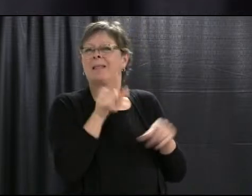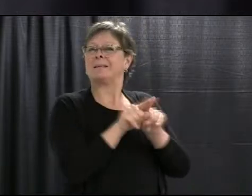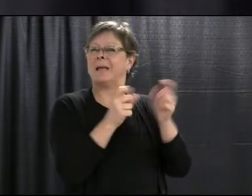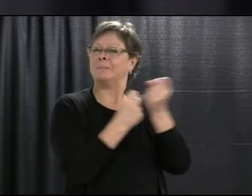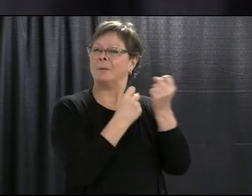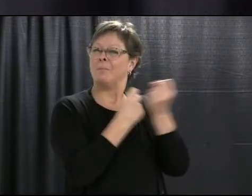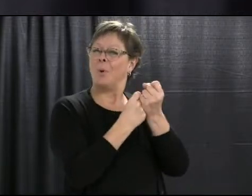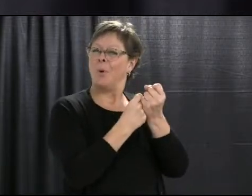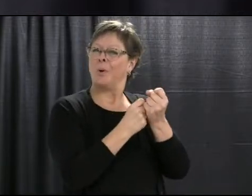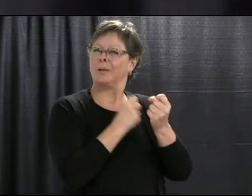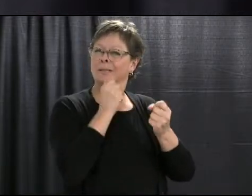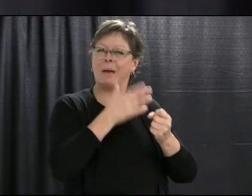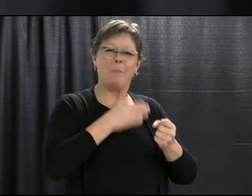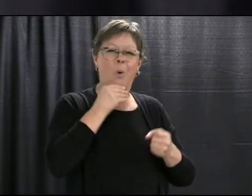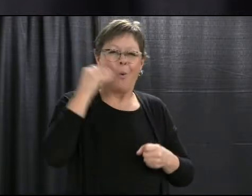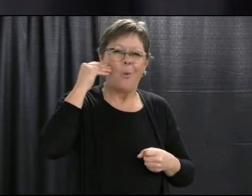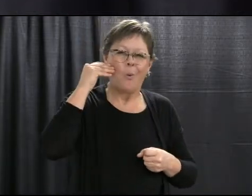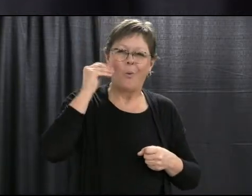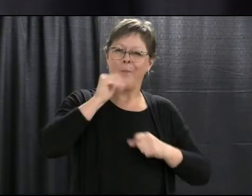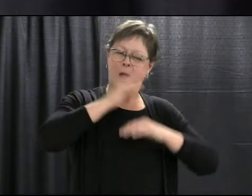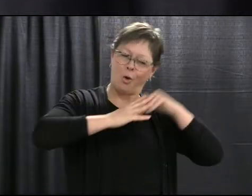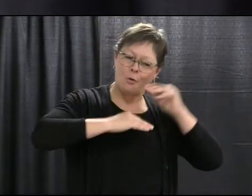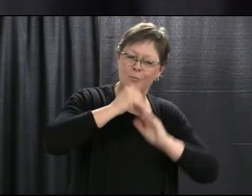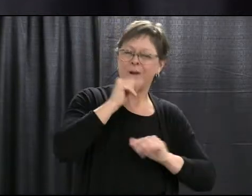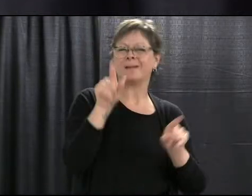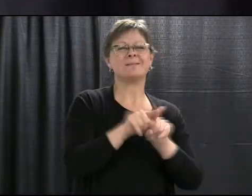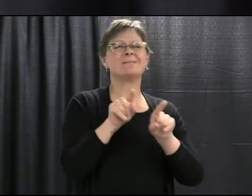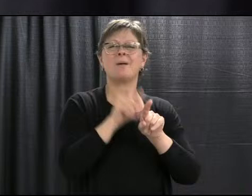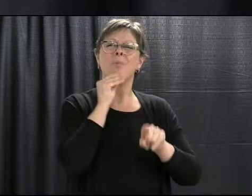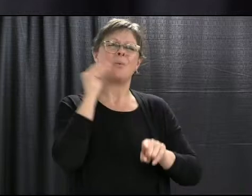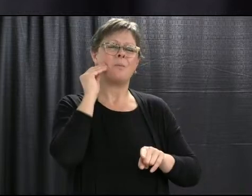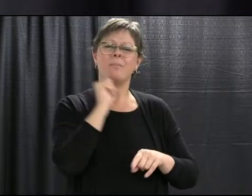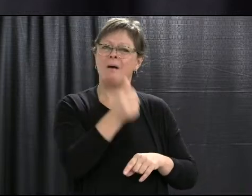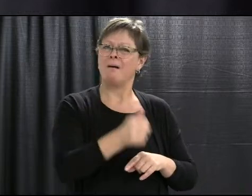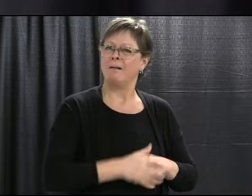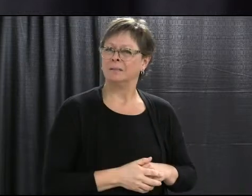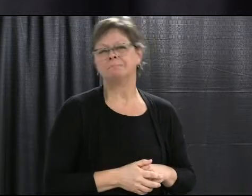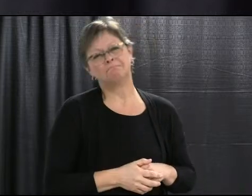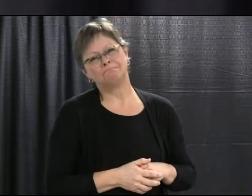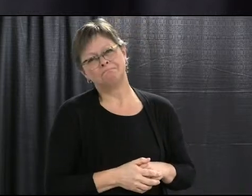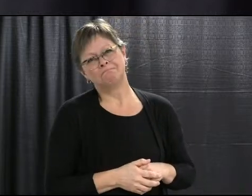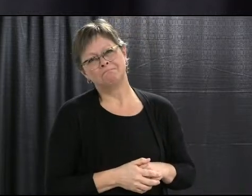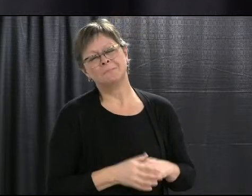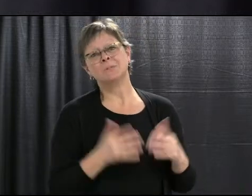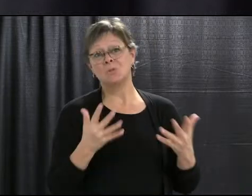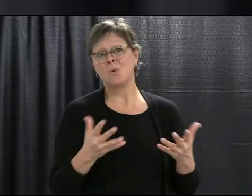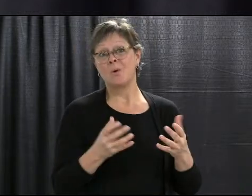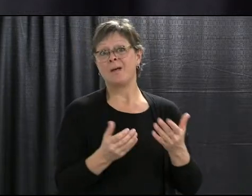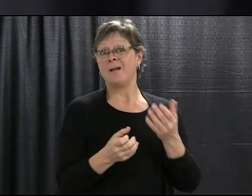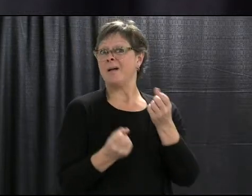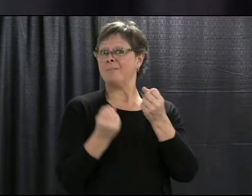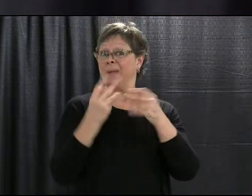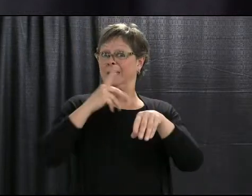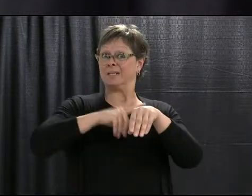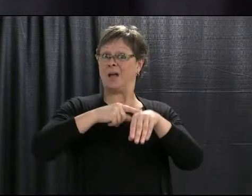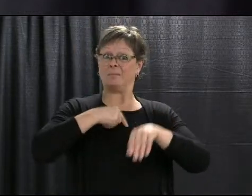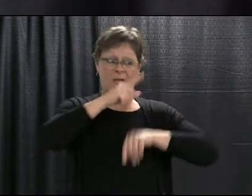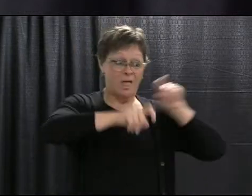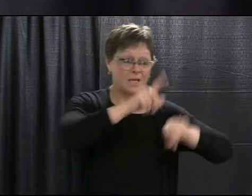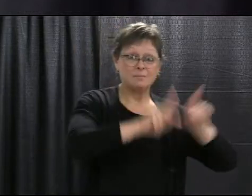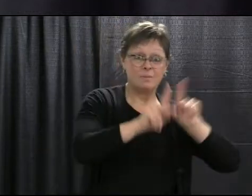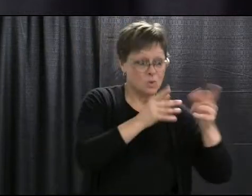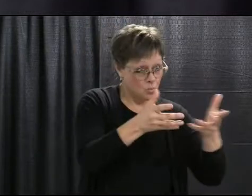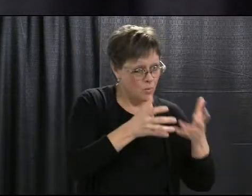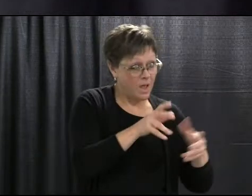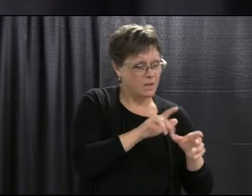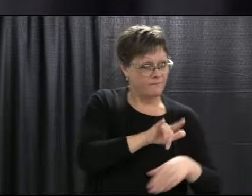place. It's not I don't have a lot of comfortable environment there. So the reality is, when you go to people, a lot of them don't want to go. And so it's